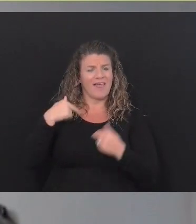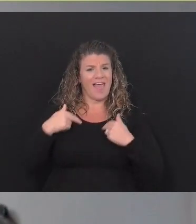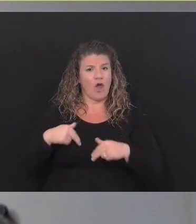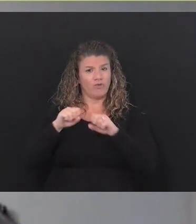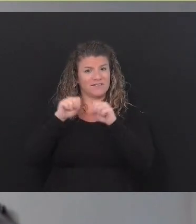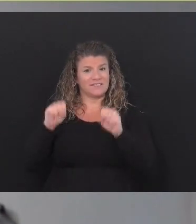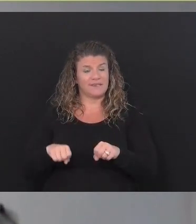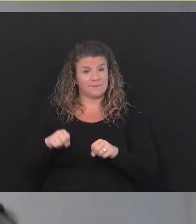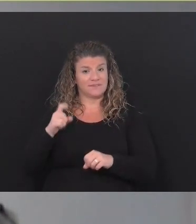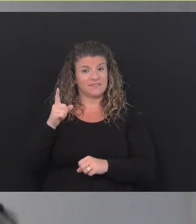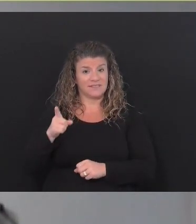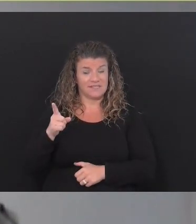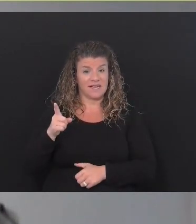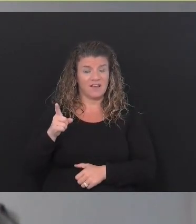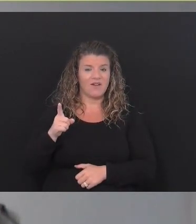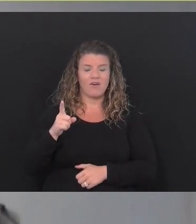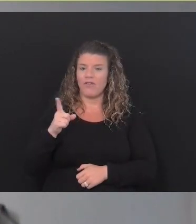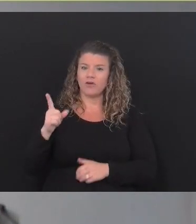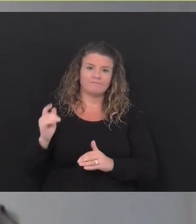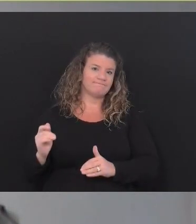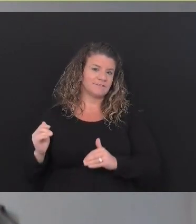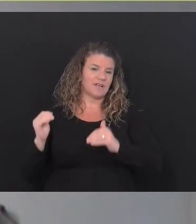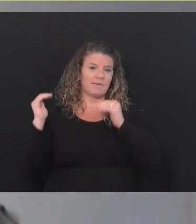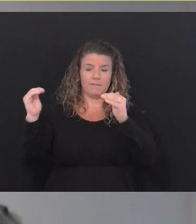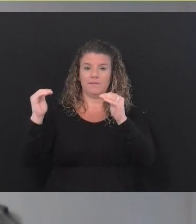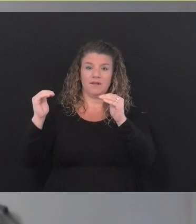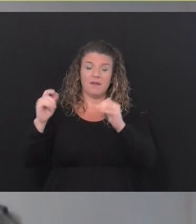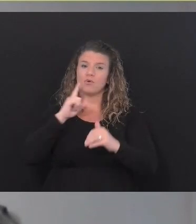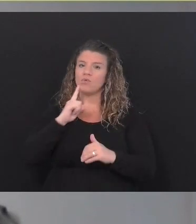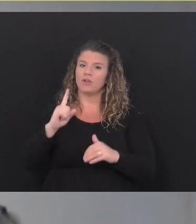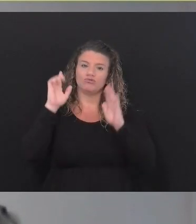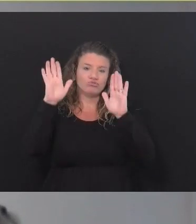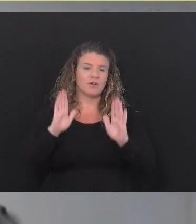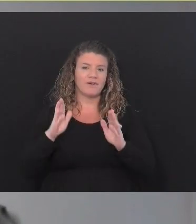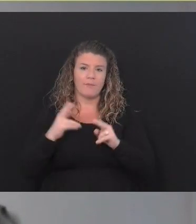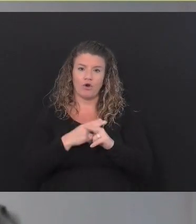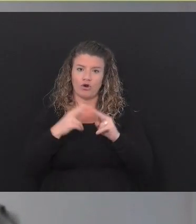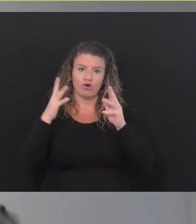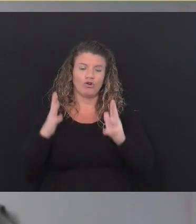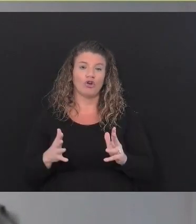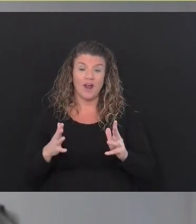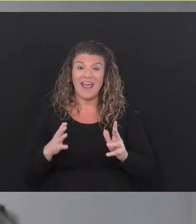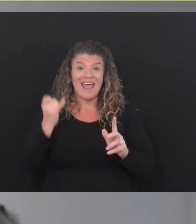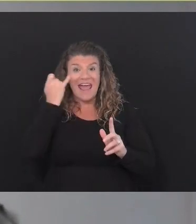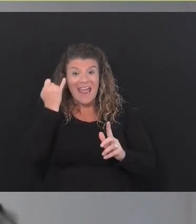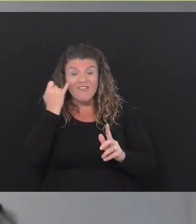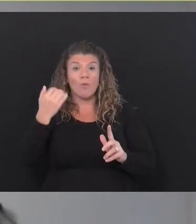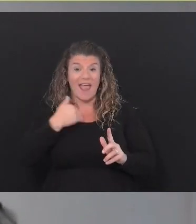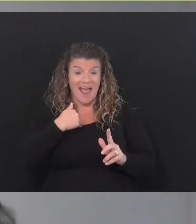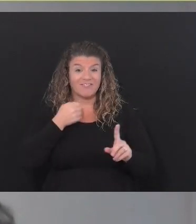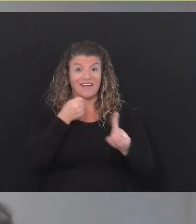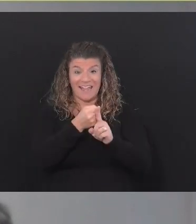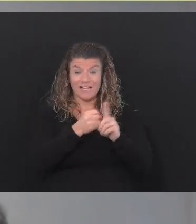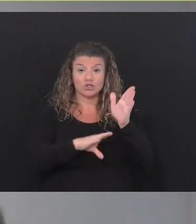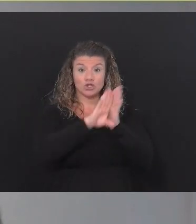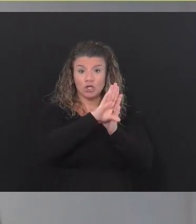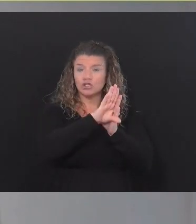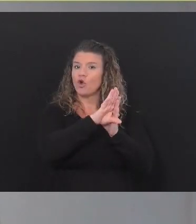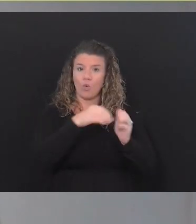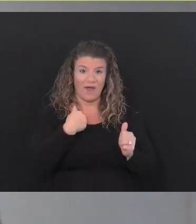for stepping up and being a terrific partner. In the event we have a surge, we have plans for